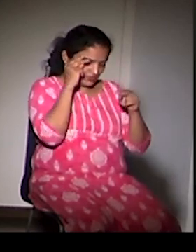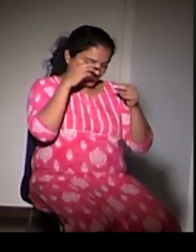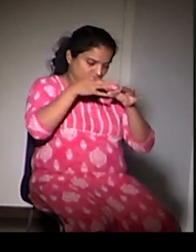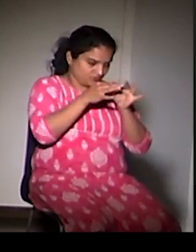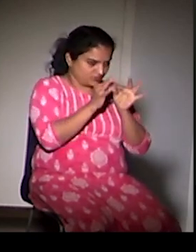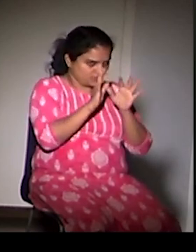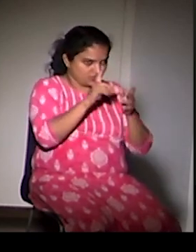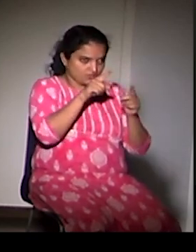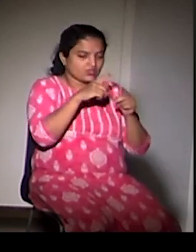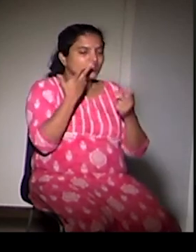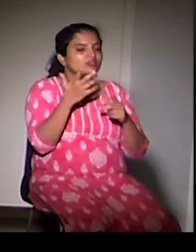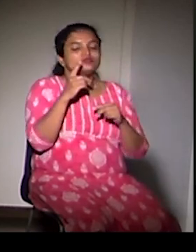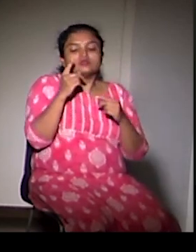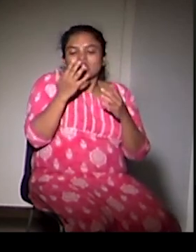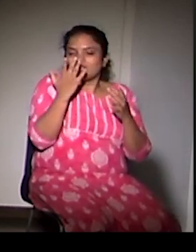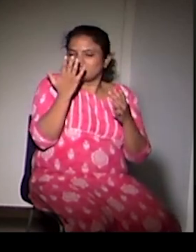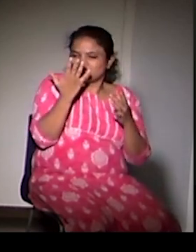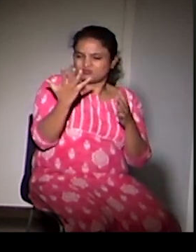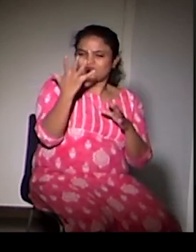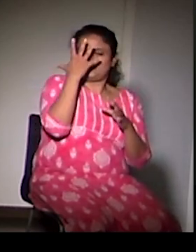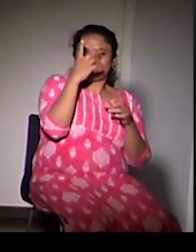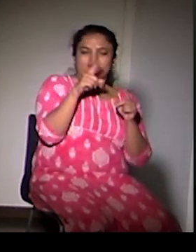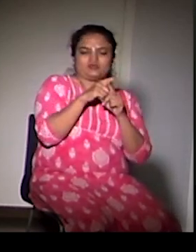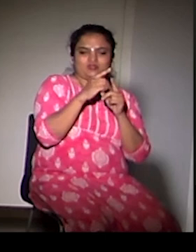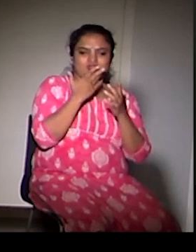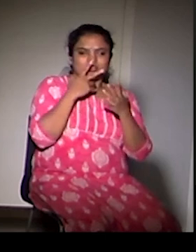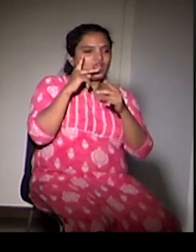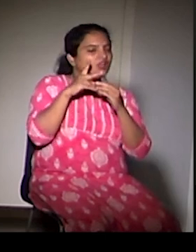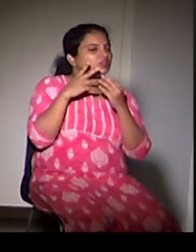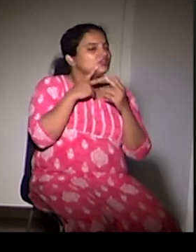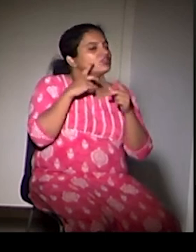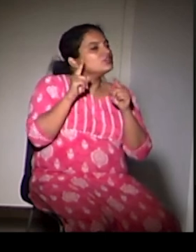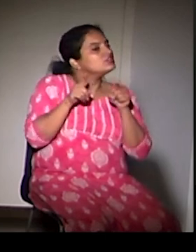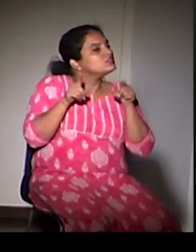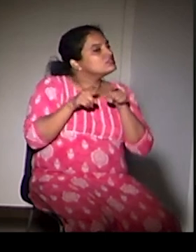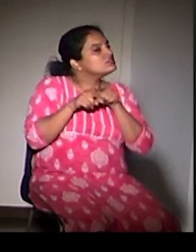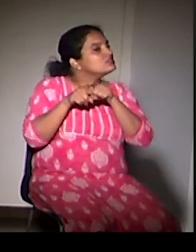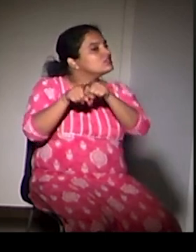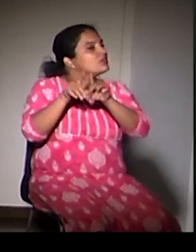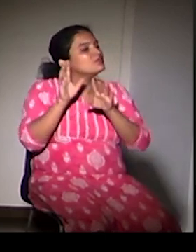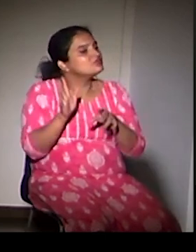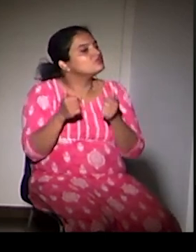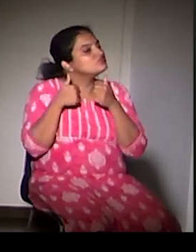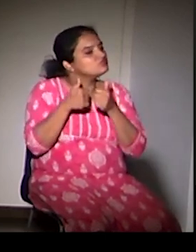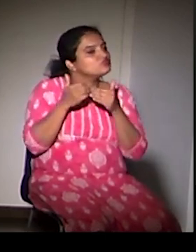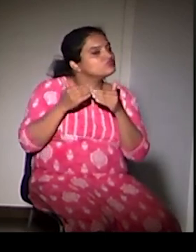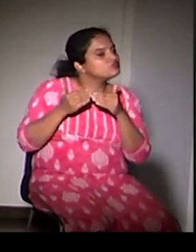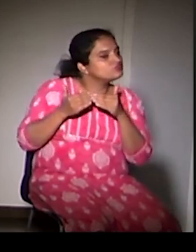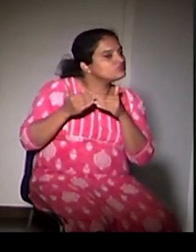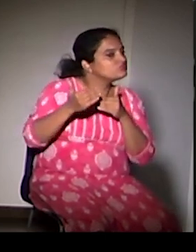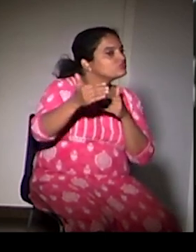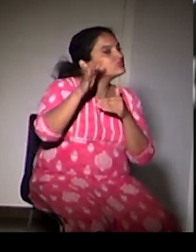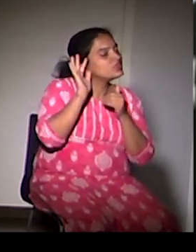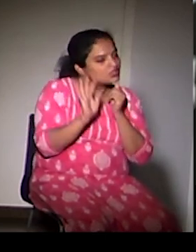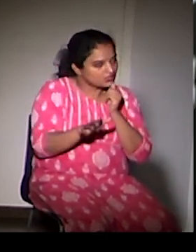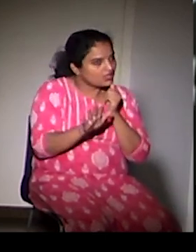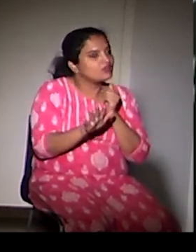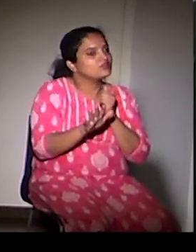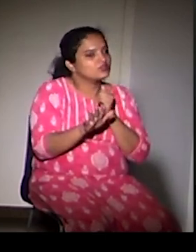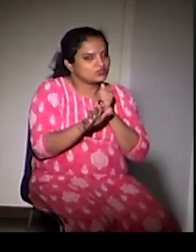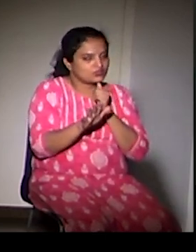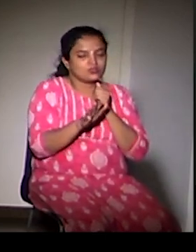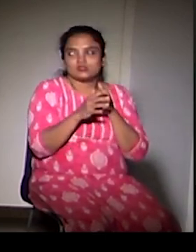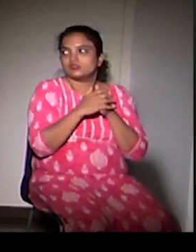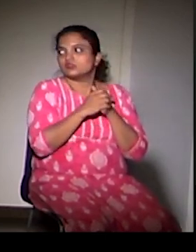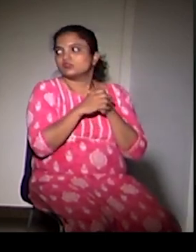Indian sunshine. They keep their colour. They do unfortunately weather, as you'll see quite a bit later